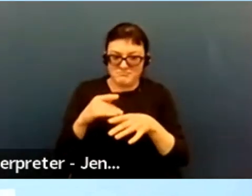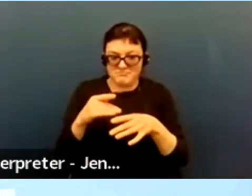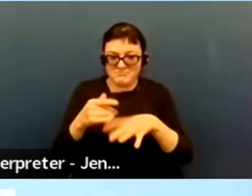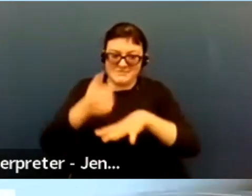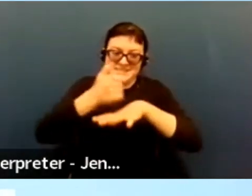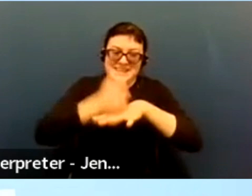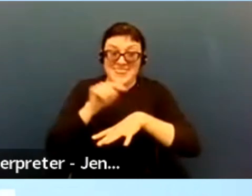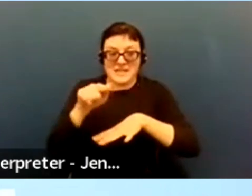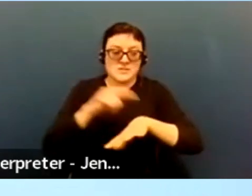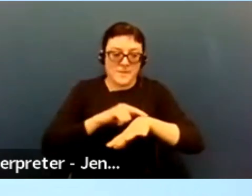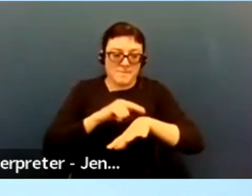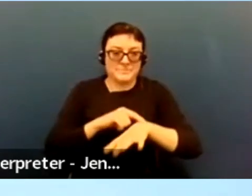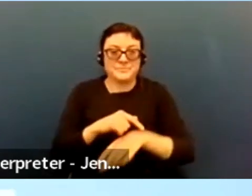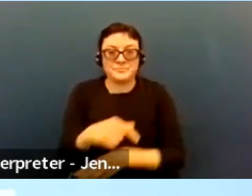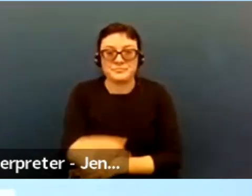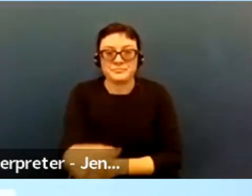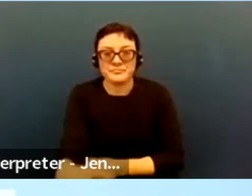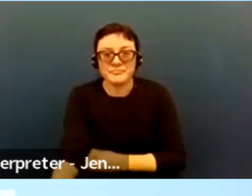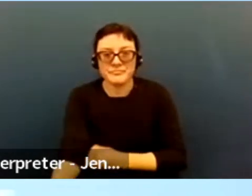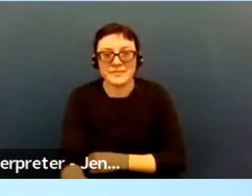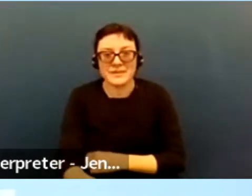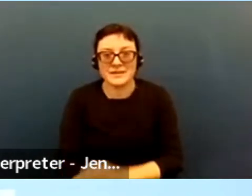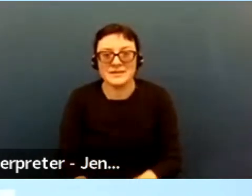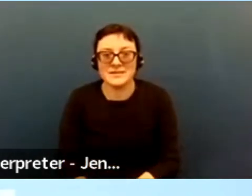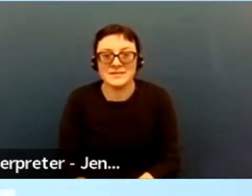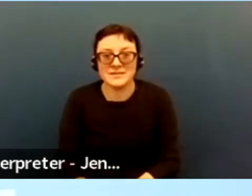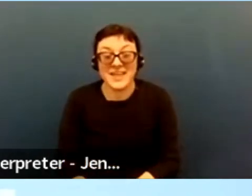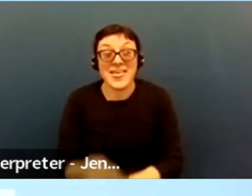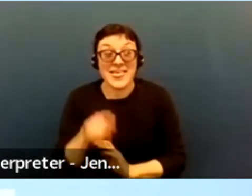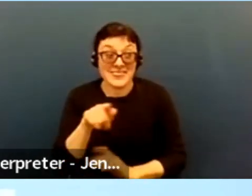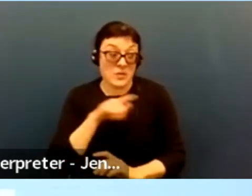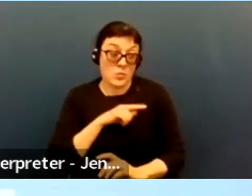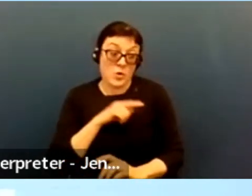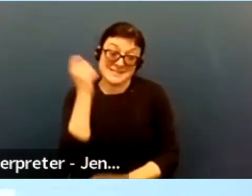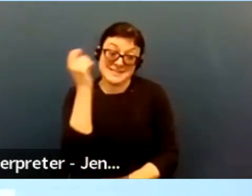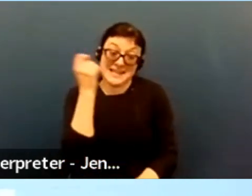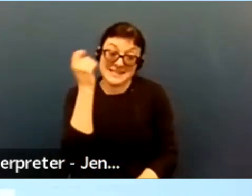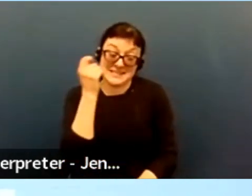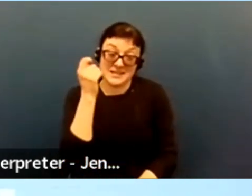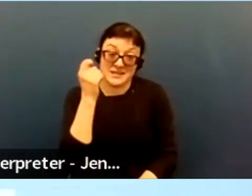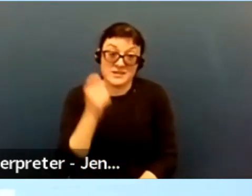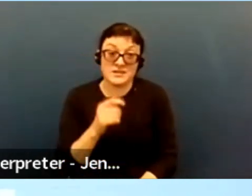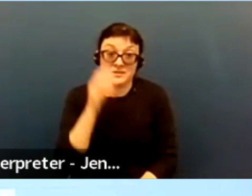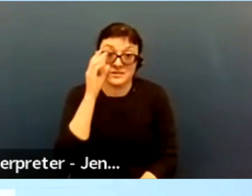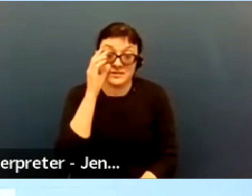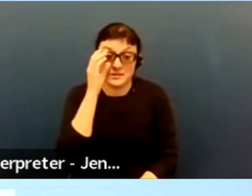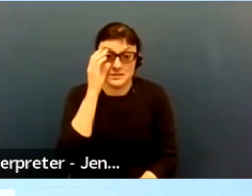He decided it was a contemporary play of that time and did it in that time. But